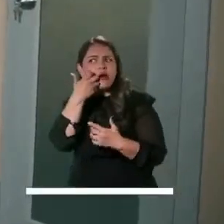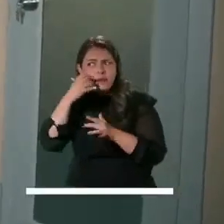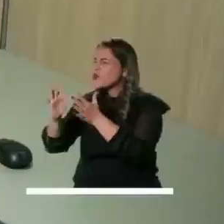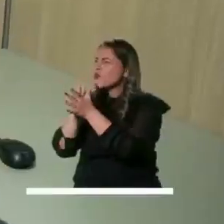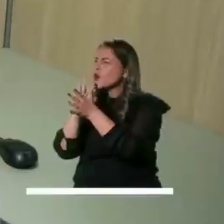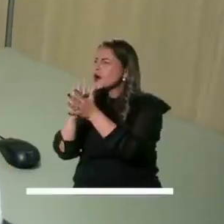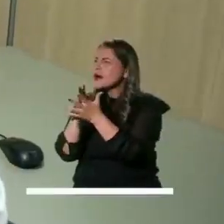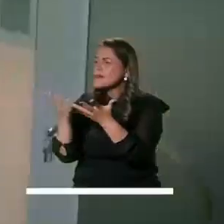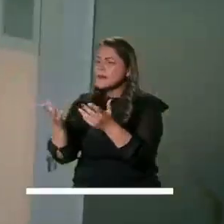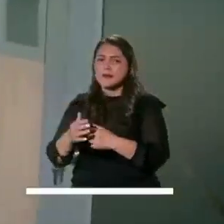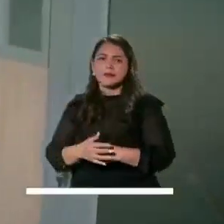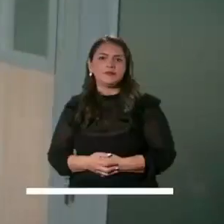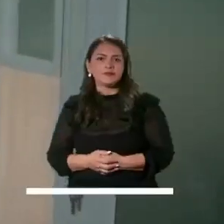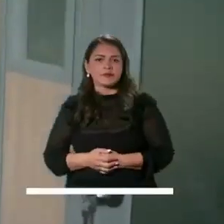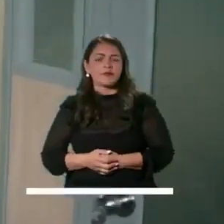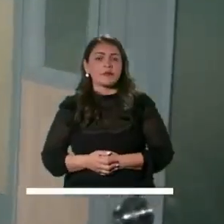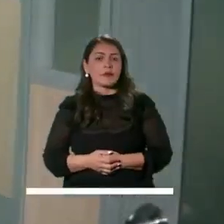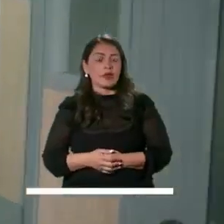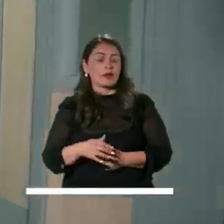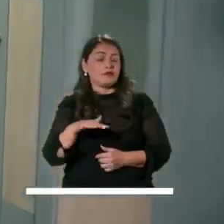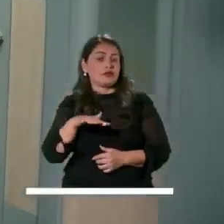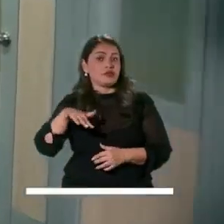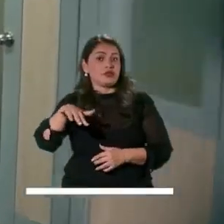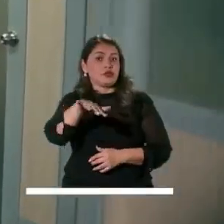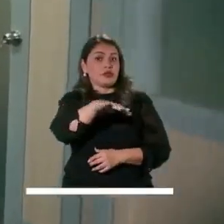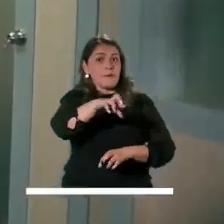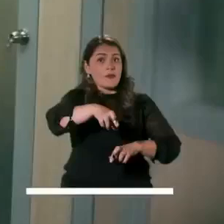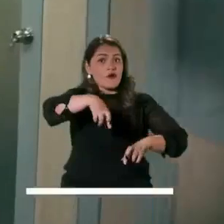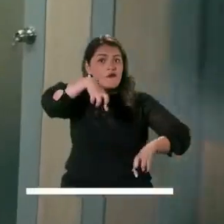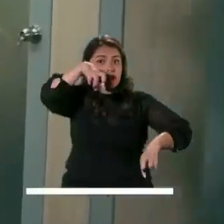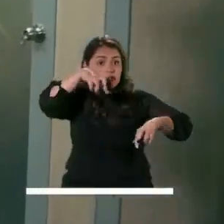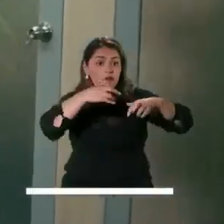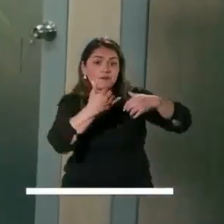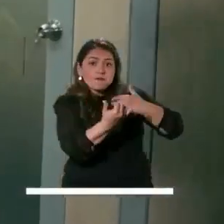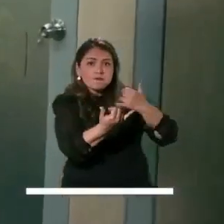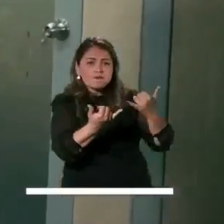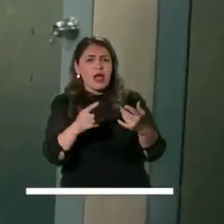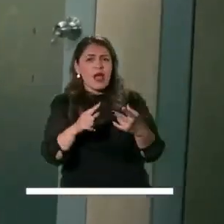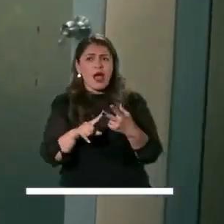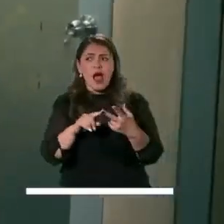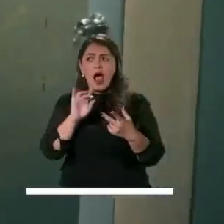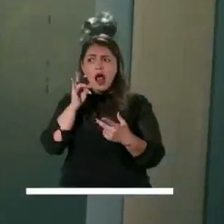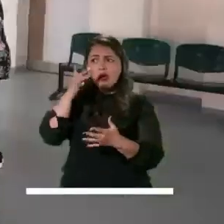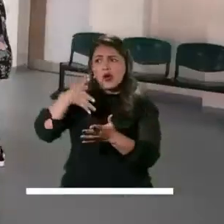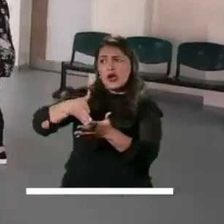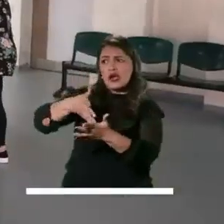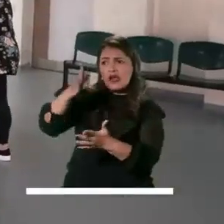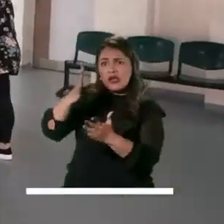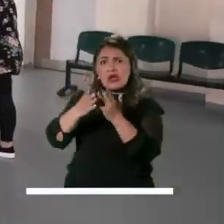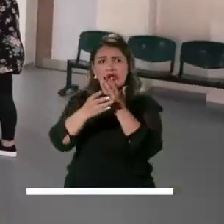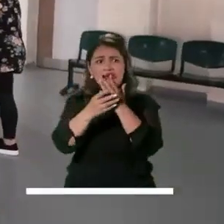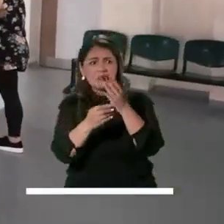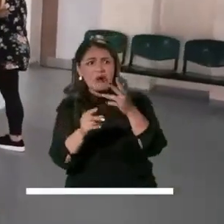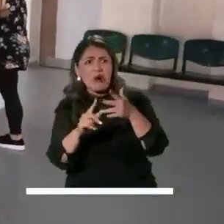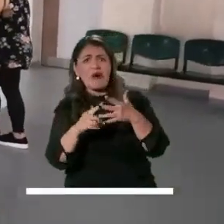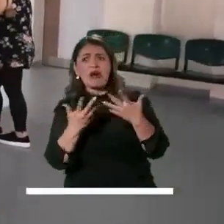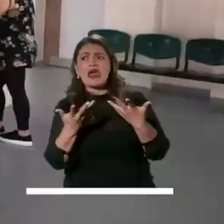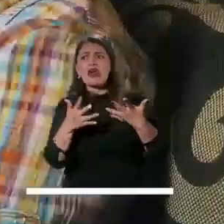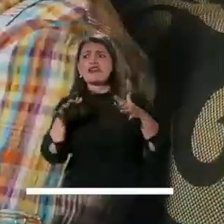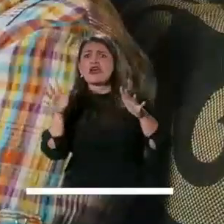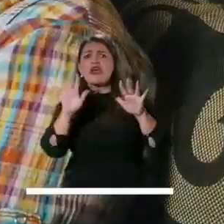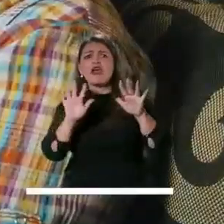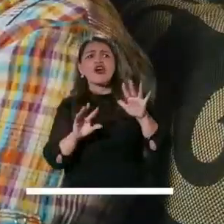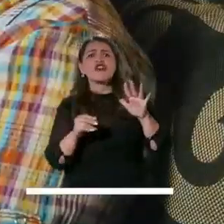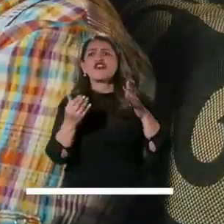patient's homes. In this way, our specialists eliminate economic, geographic, and access